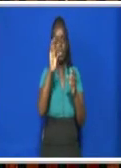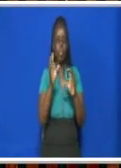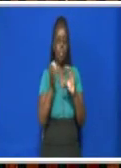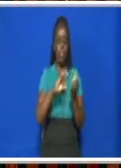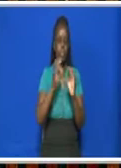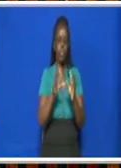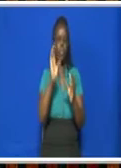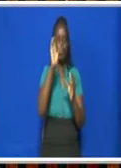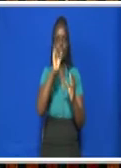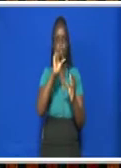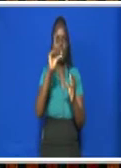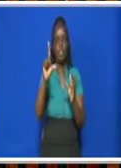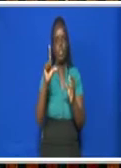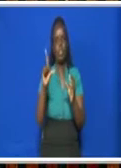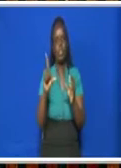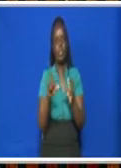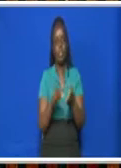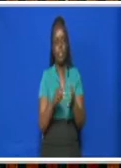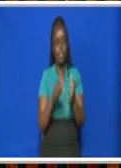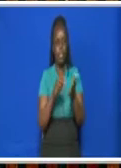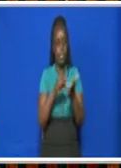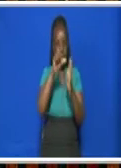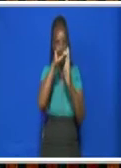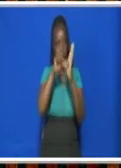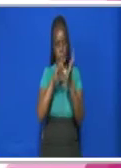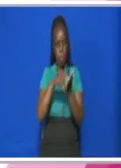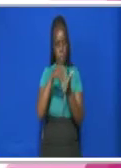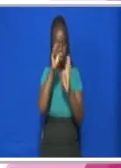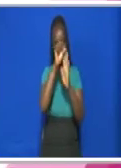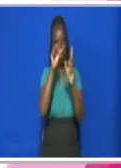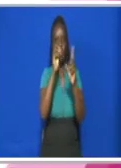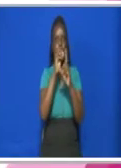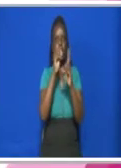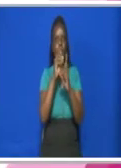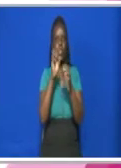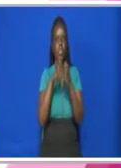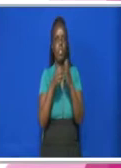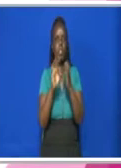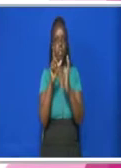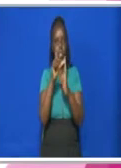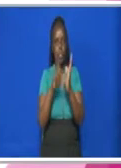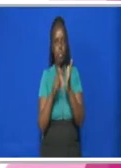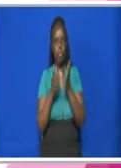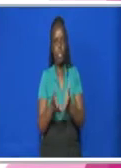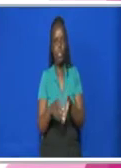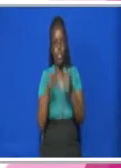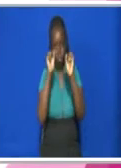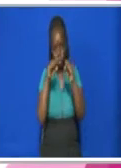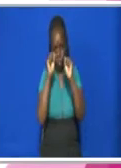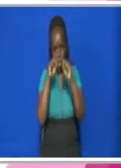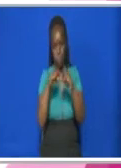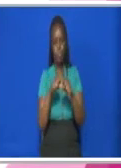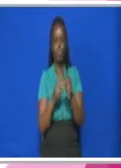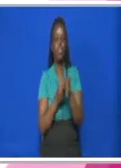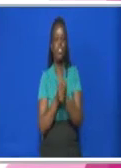Let's start by looking at the lesson objective. By the end of the lesson today, you should be able to